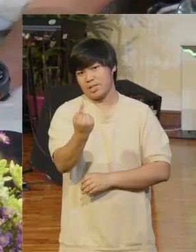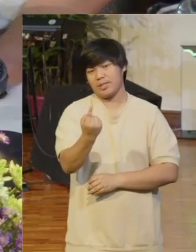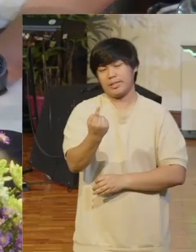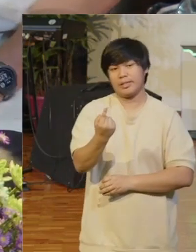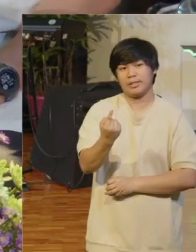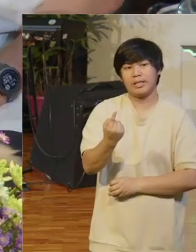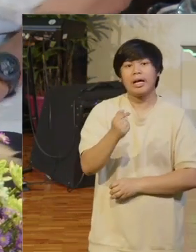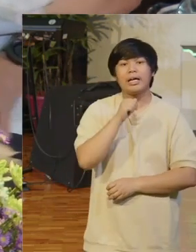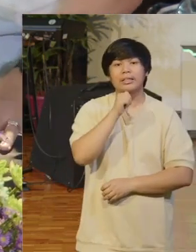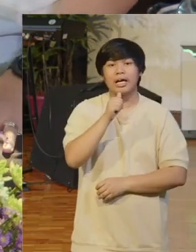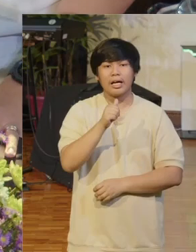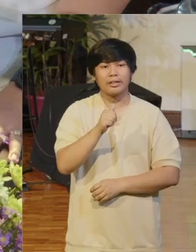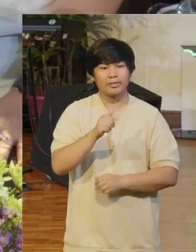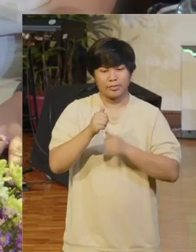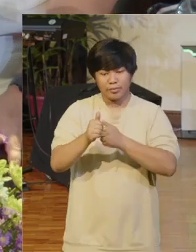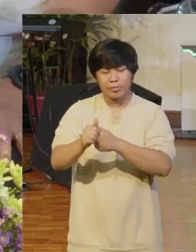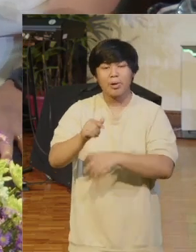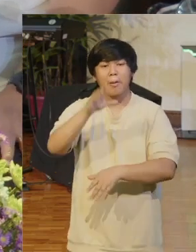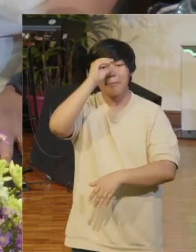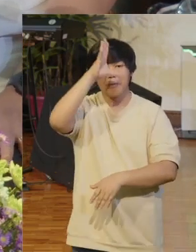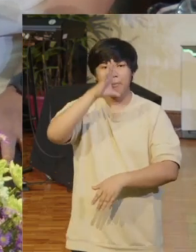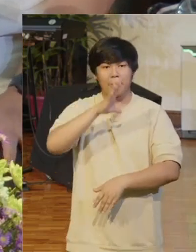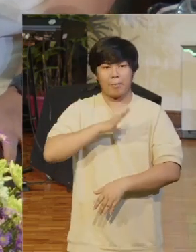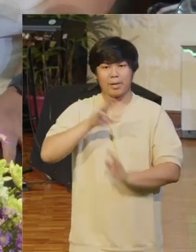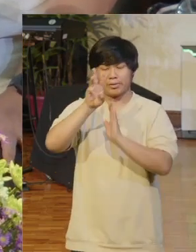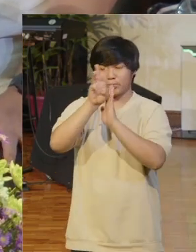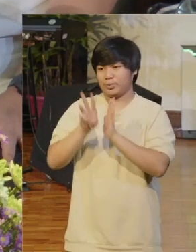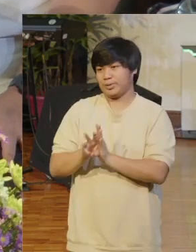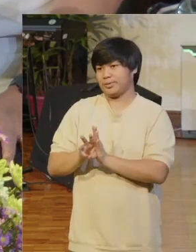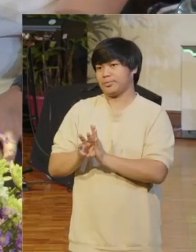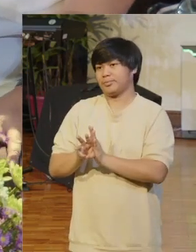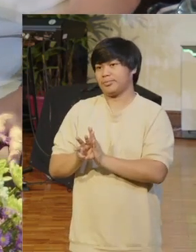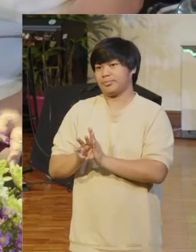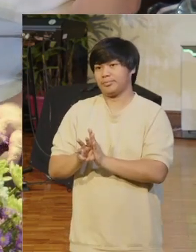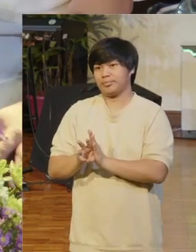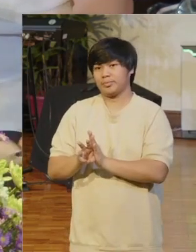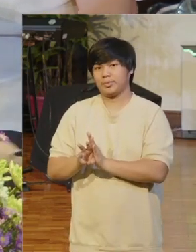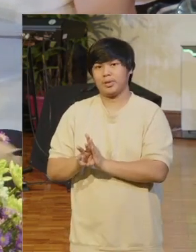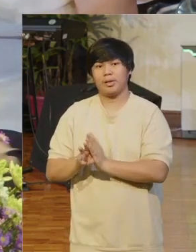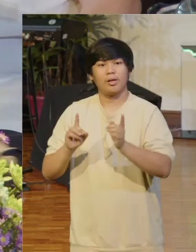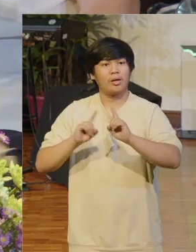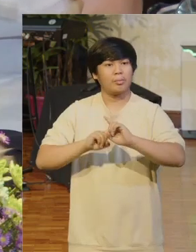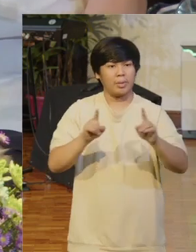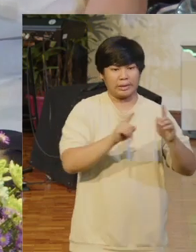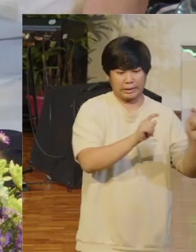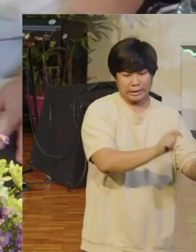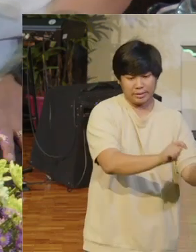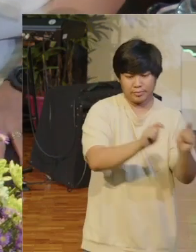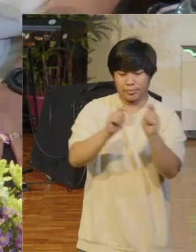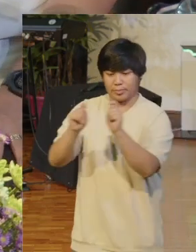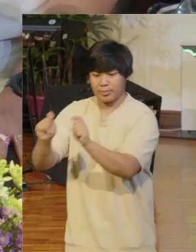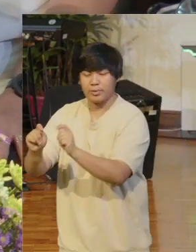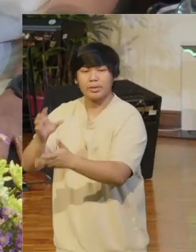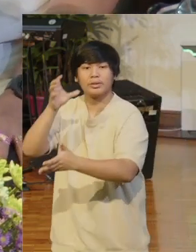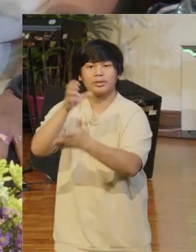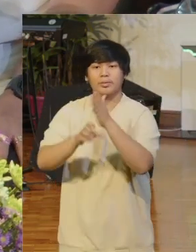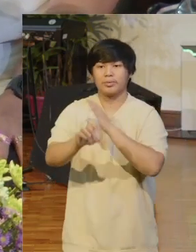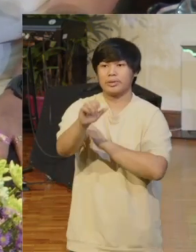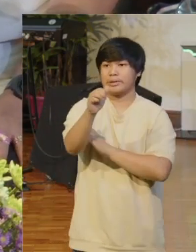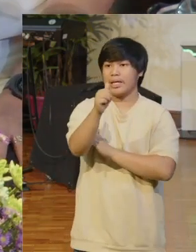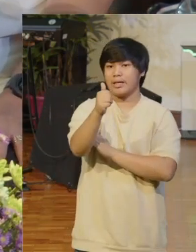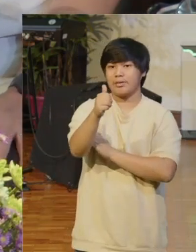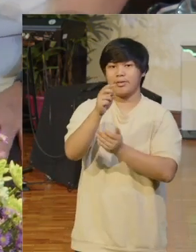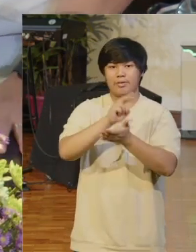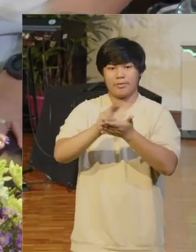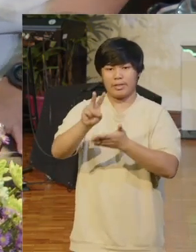on human will or exertion. Kaya lang, sa chapter 10 ng Romans din,